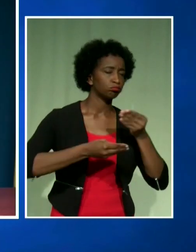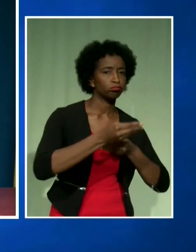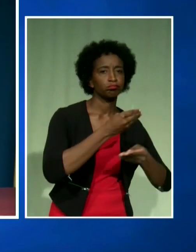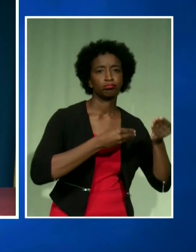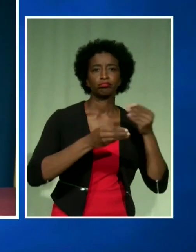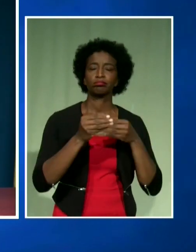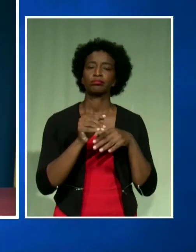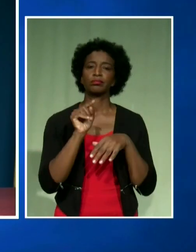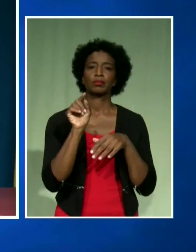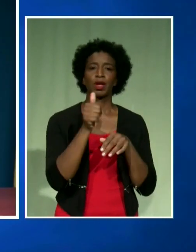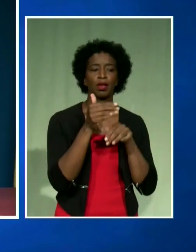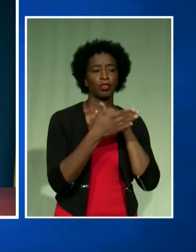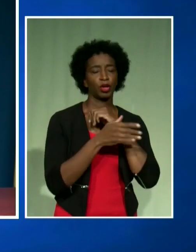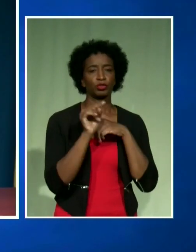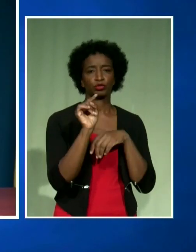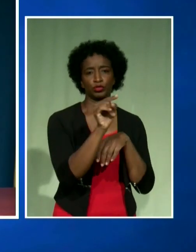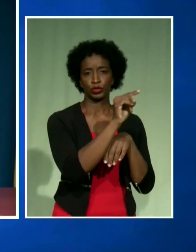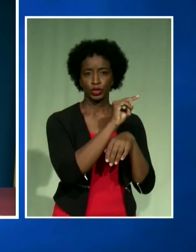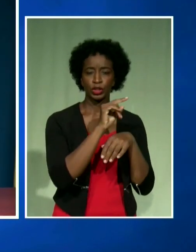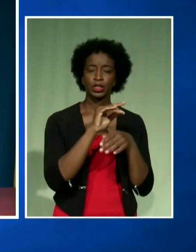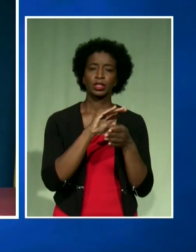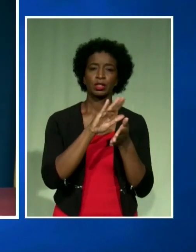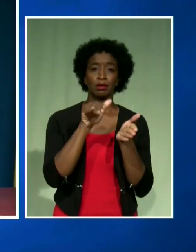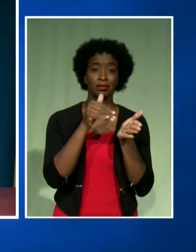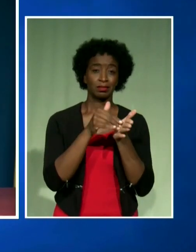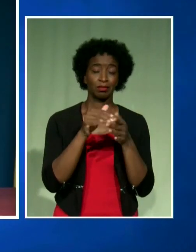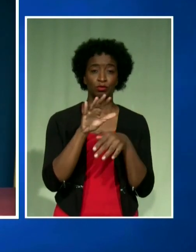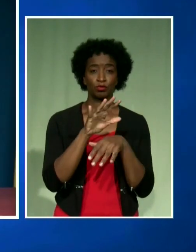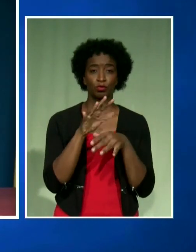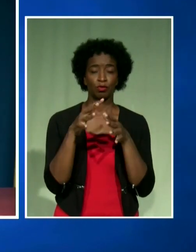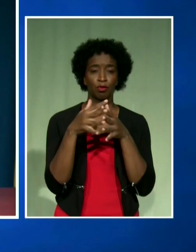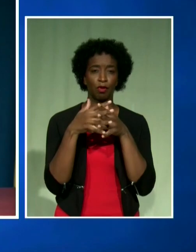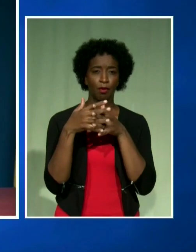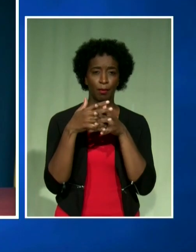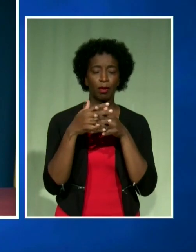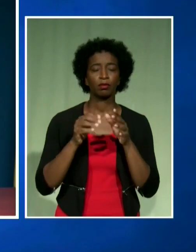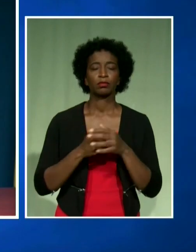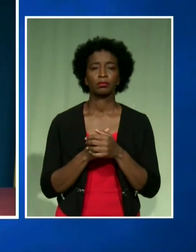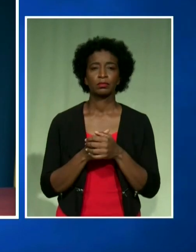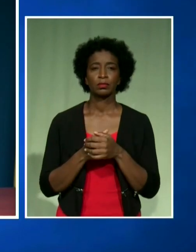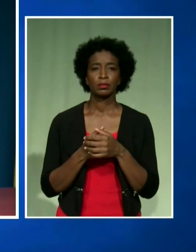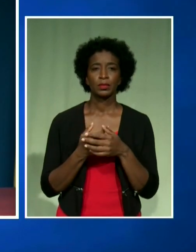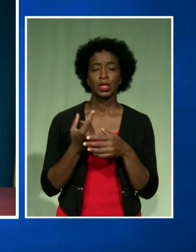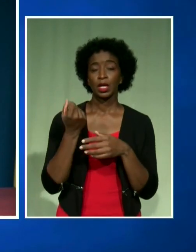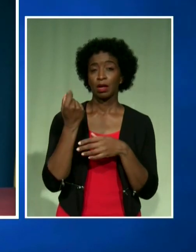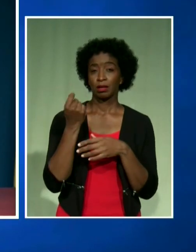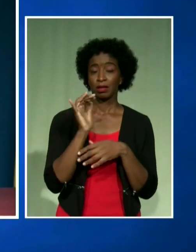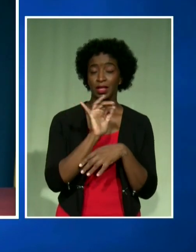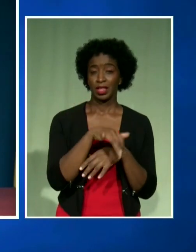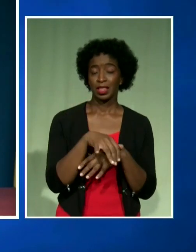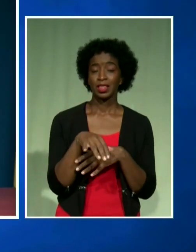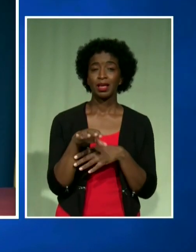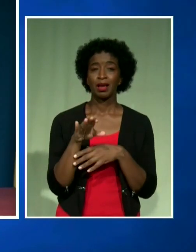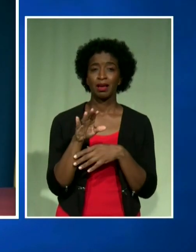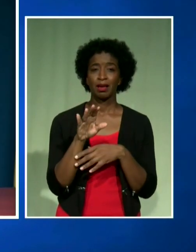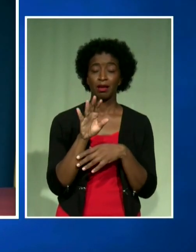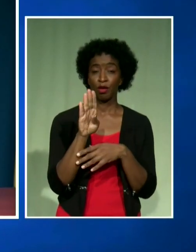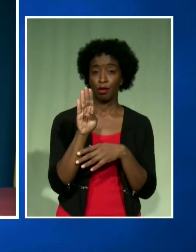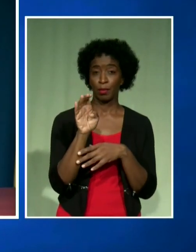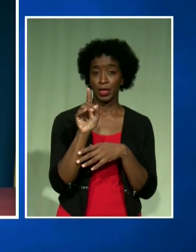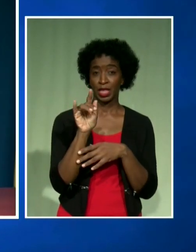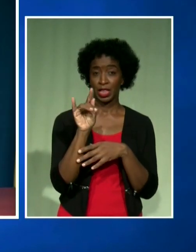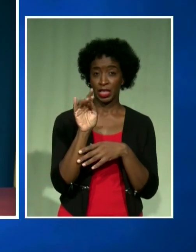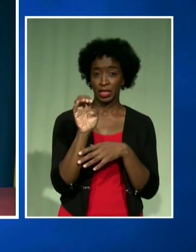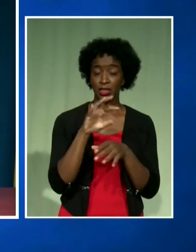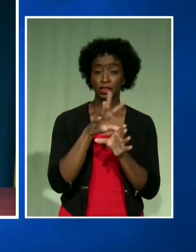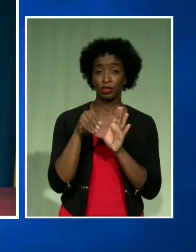country. It is the only CARICOM country that is located in Central America. So it